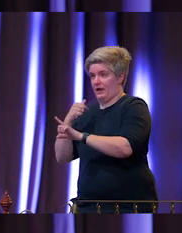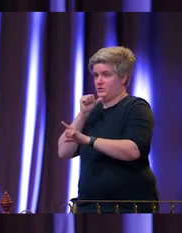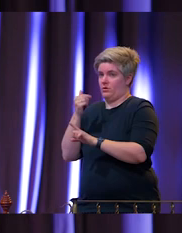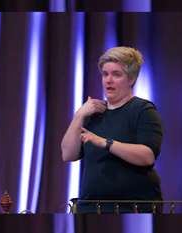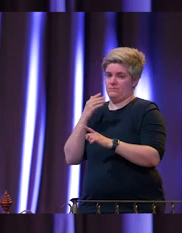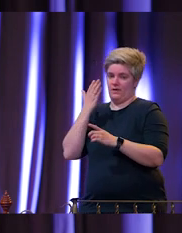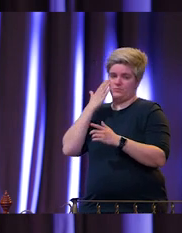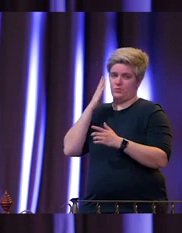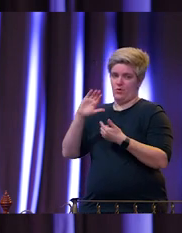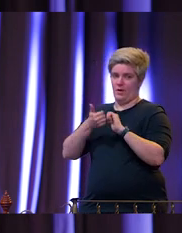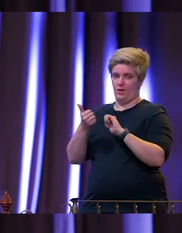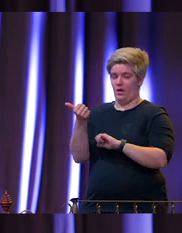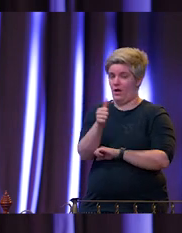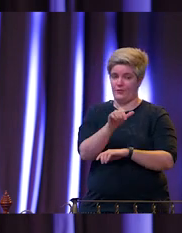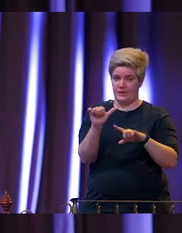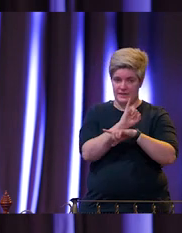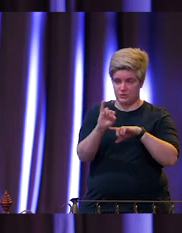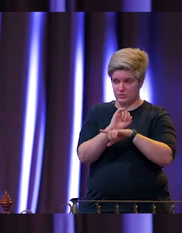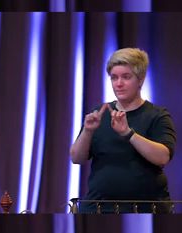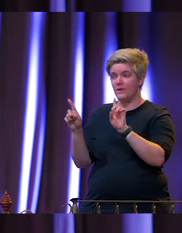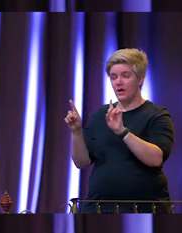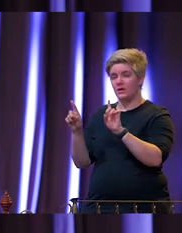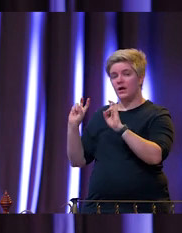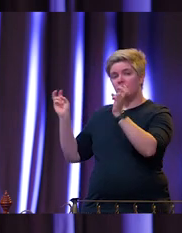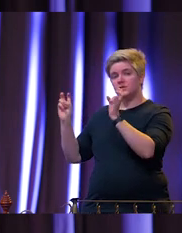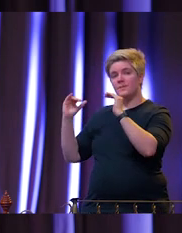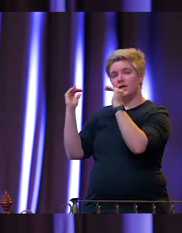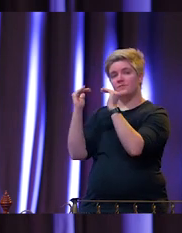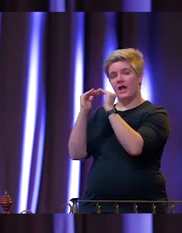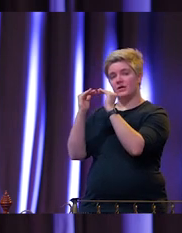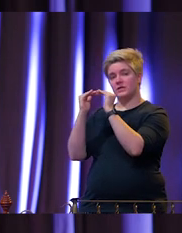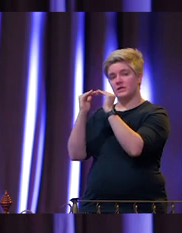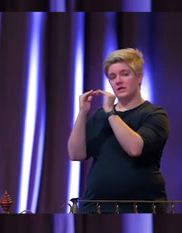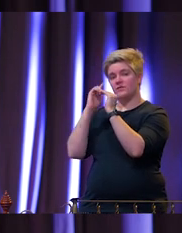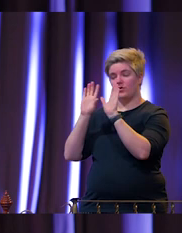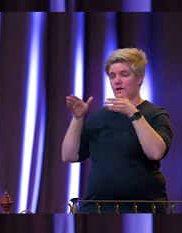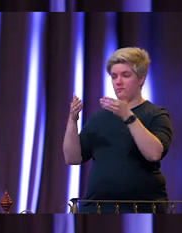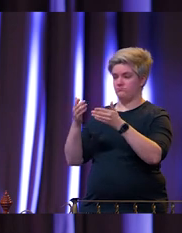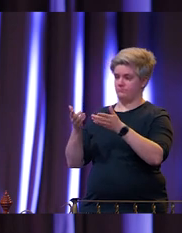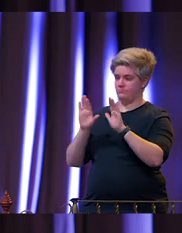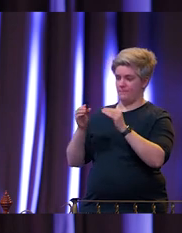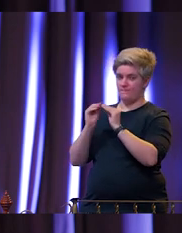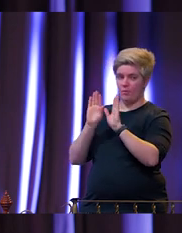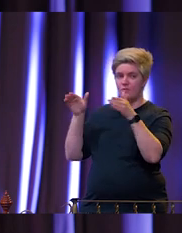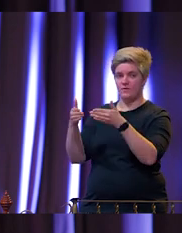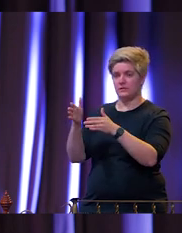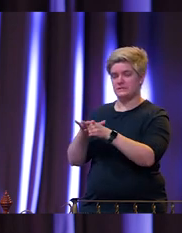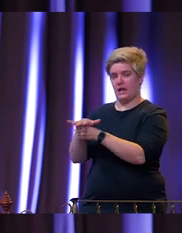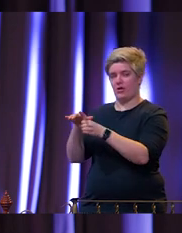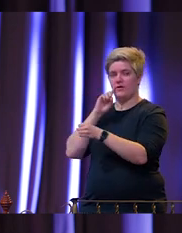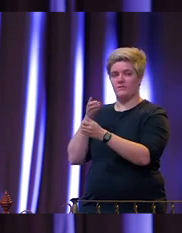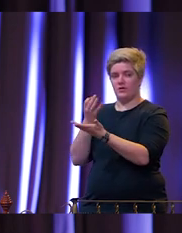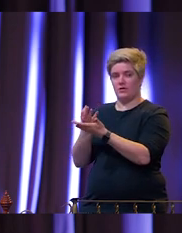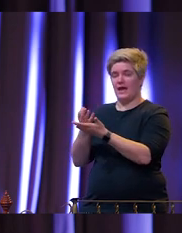of equity as an increased focus area for funders, is there any thought being given by funders on evaluating the experience of